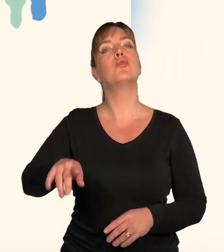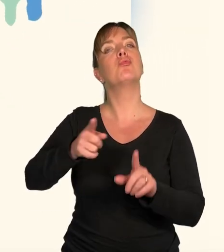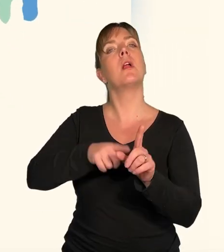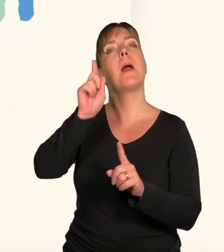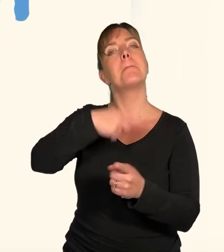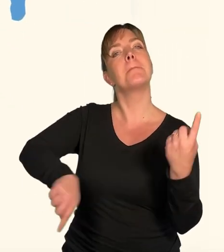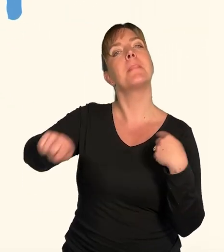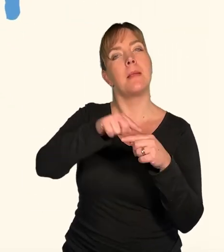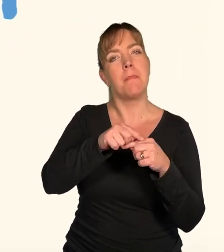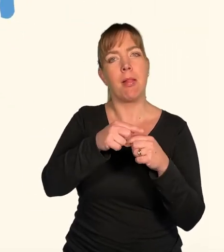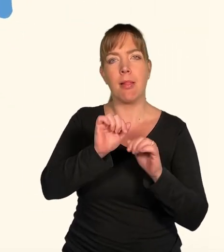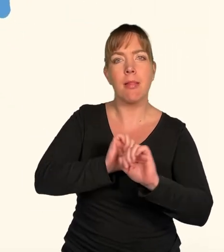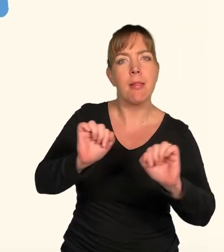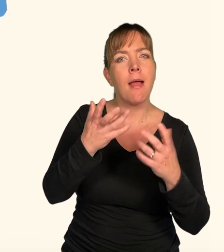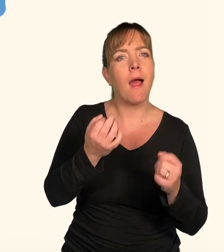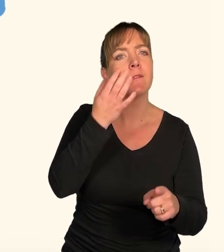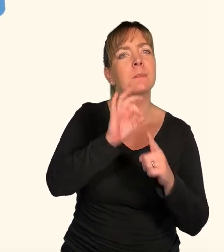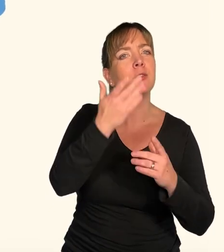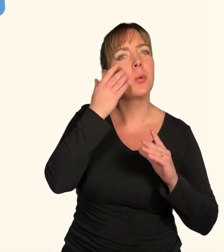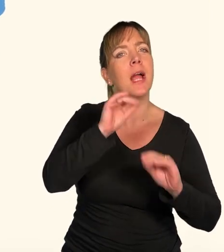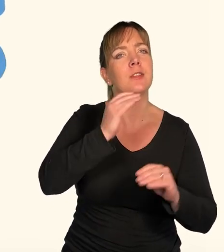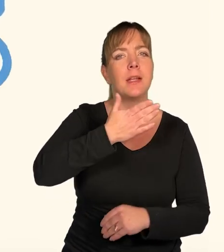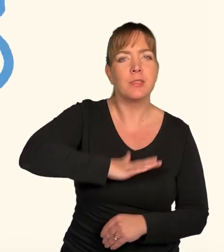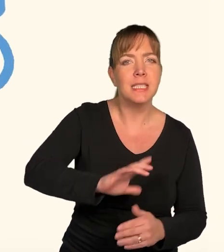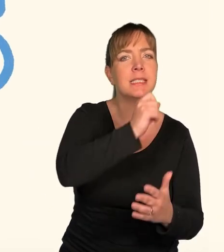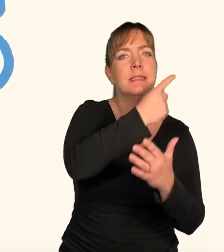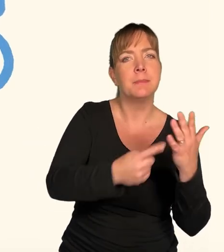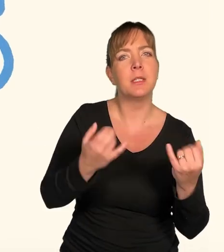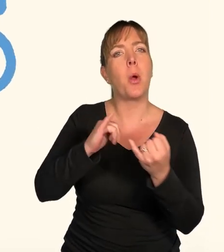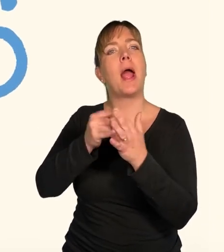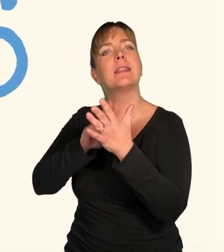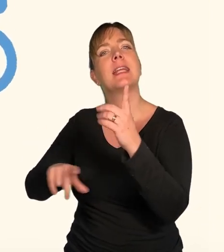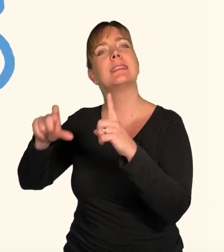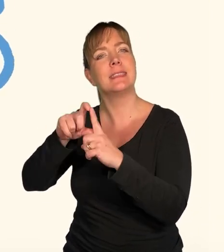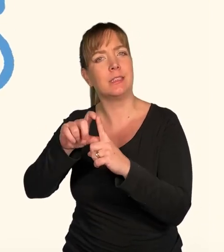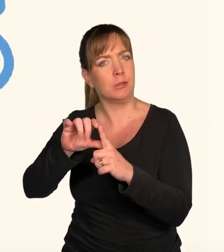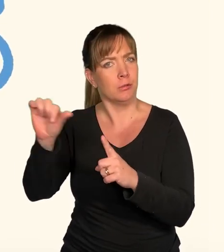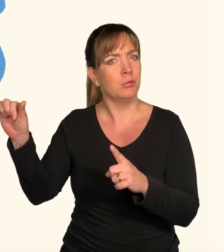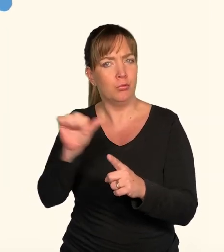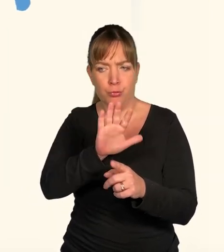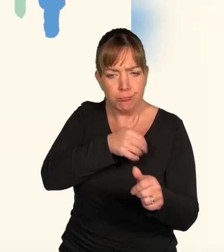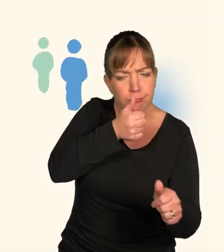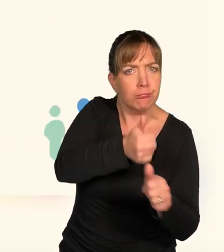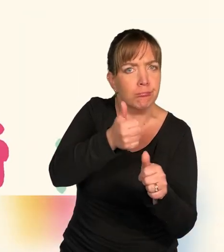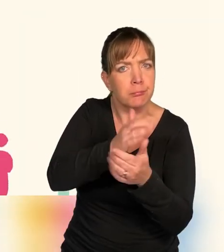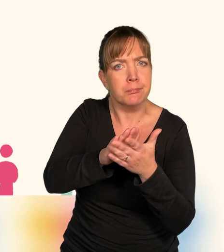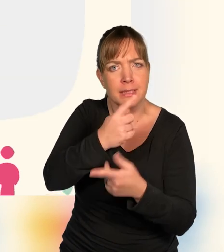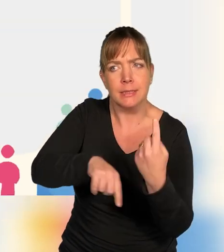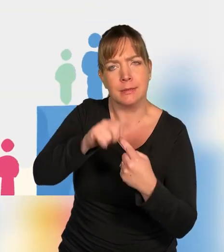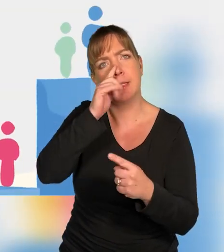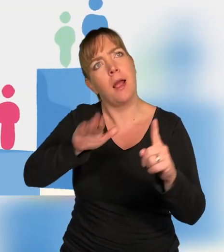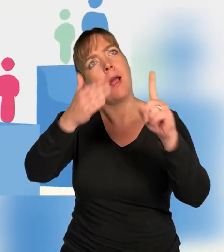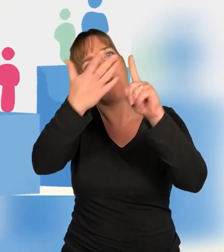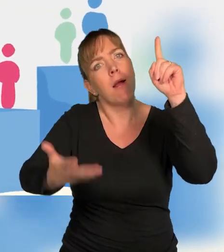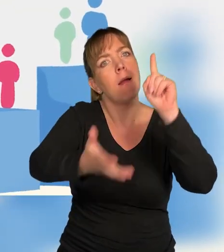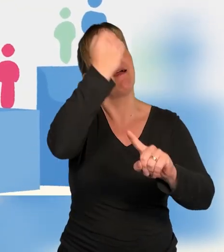Children and young people with special educational needs and disabilities, or SEND, should get the support they need to fulfill